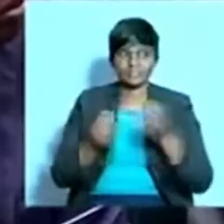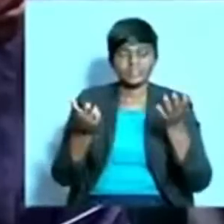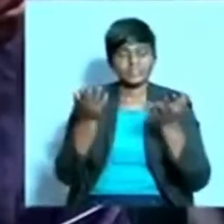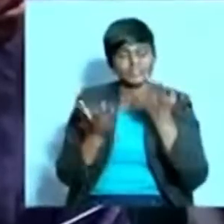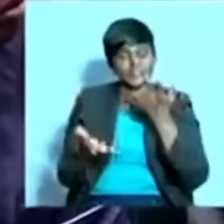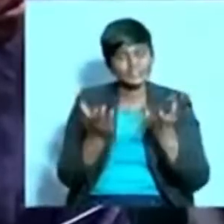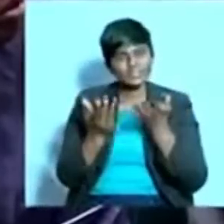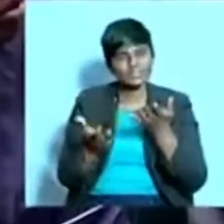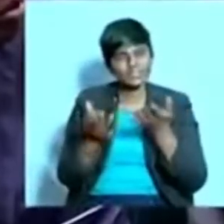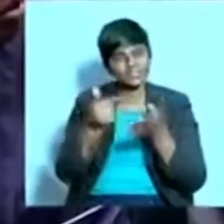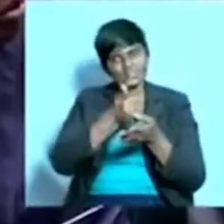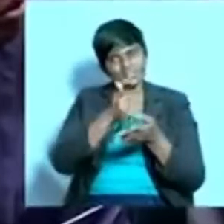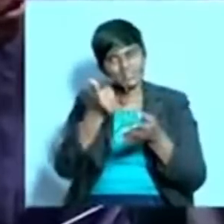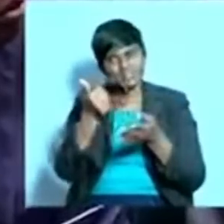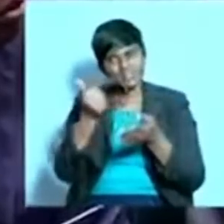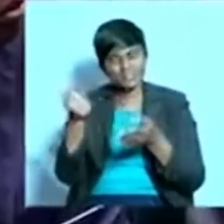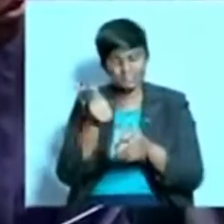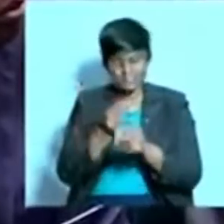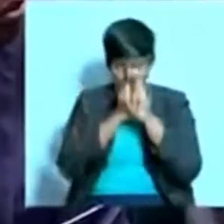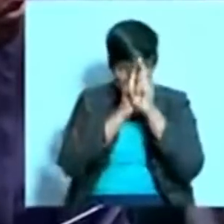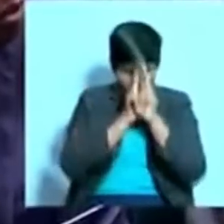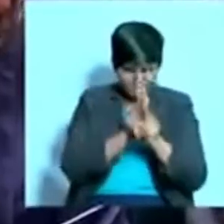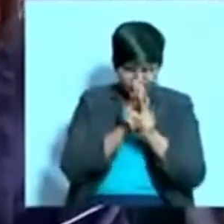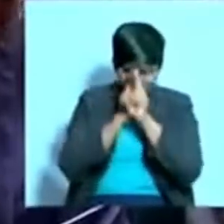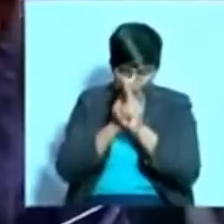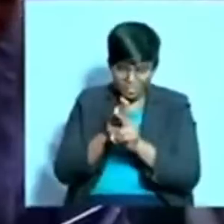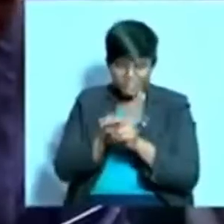Whether the other honorable members